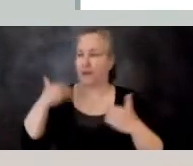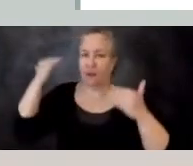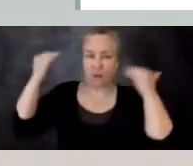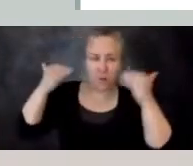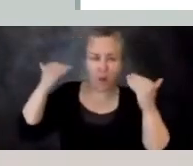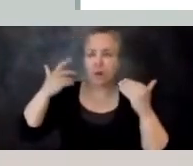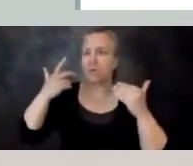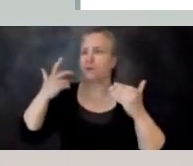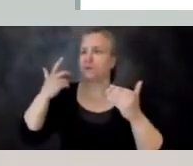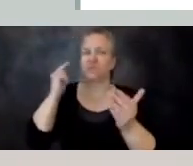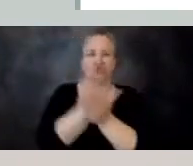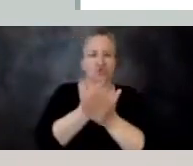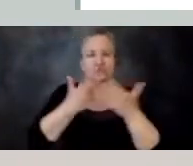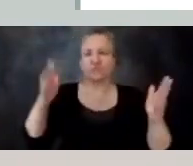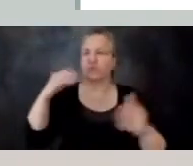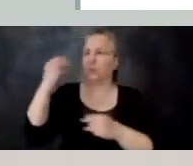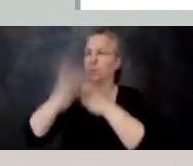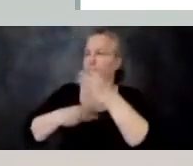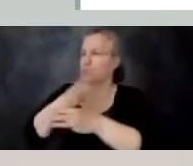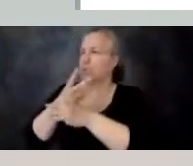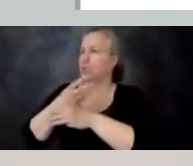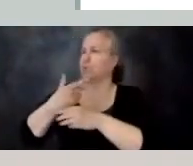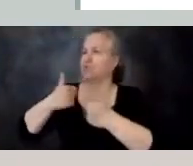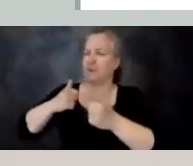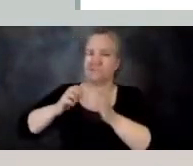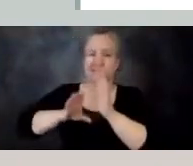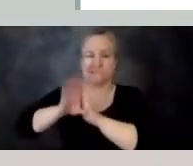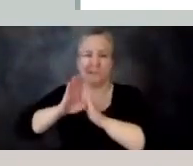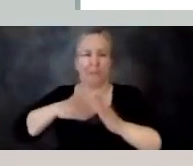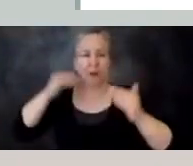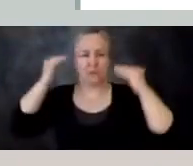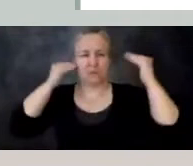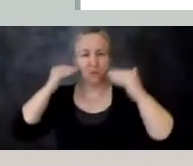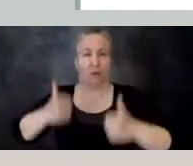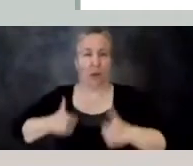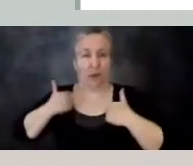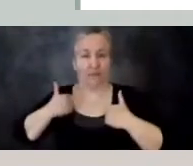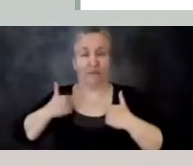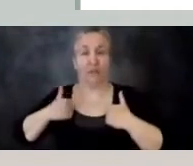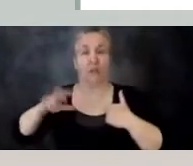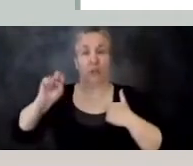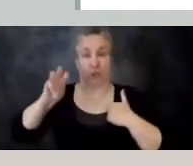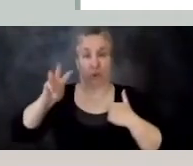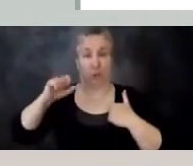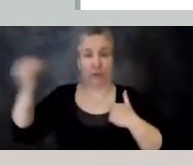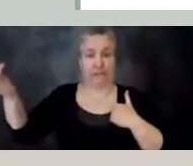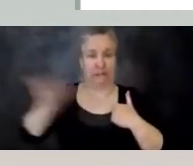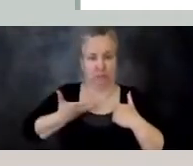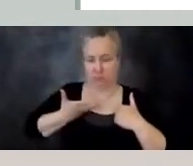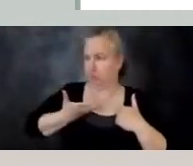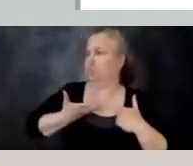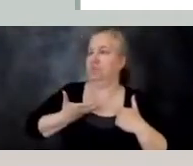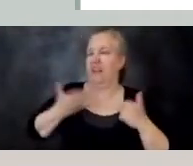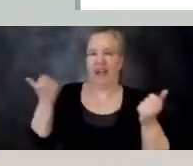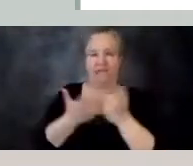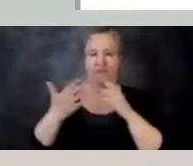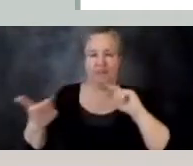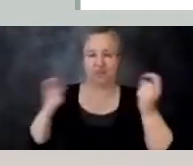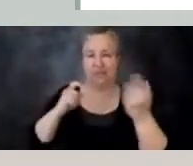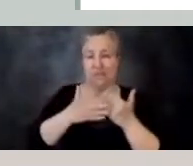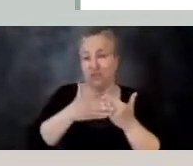to, you know, get things started in my adult life. And when I was hit with this news, it pretty much changed everything for